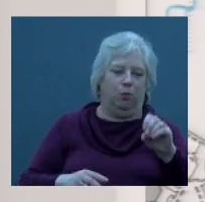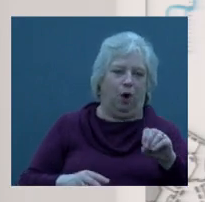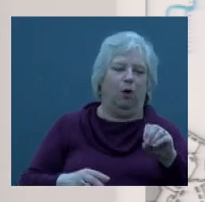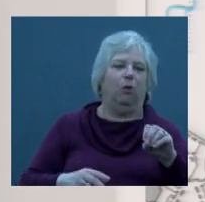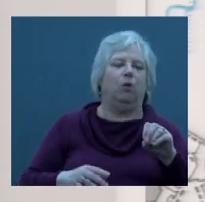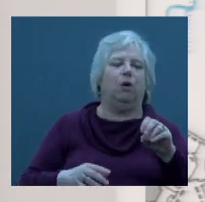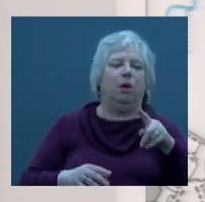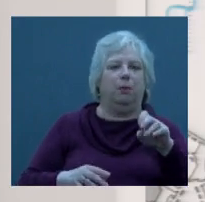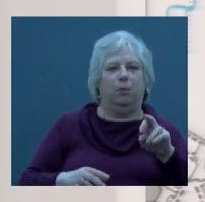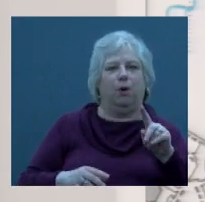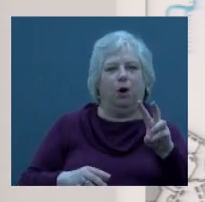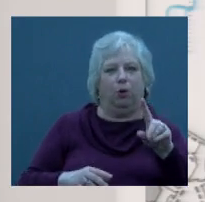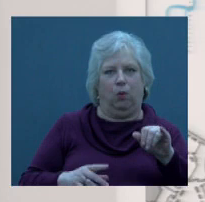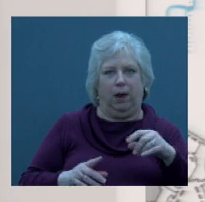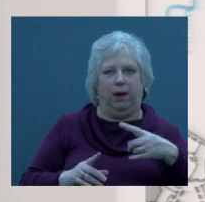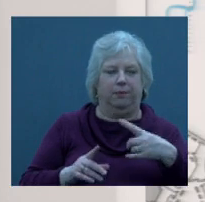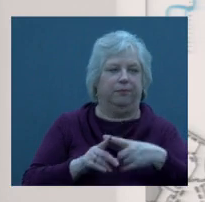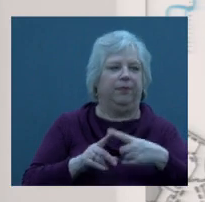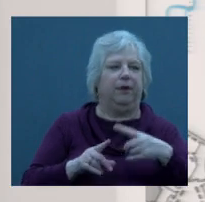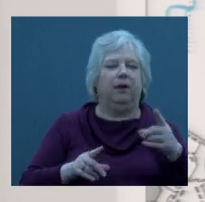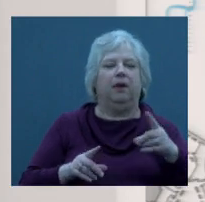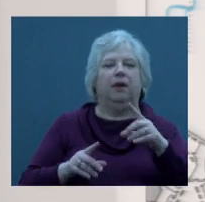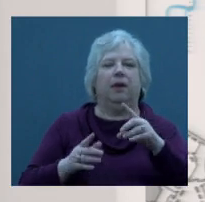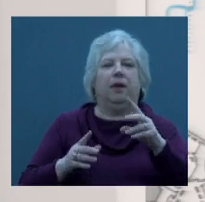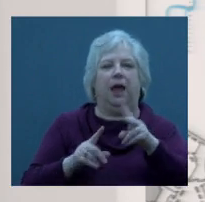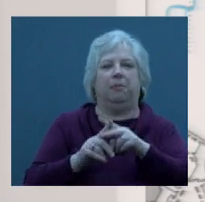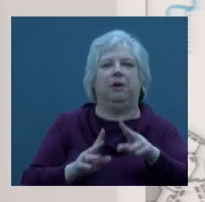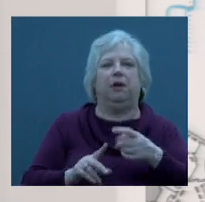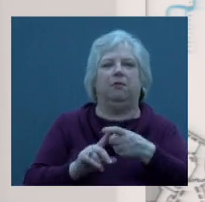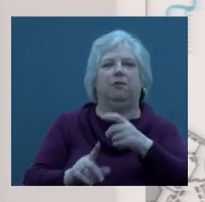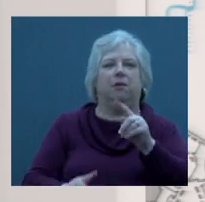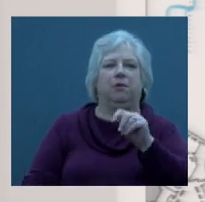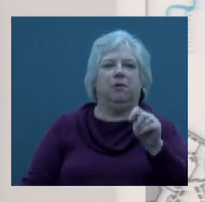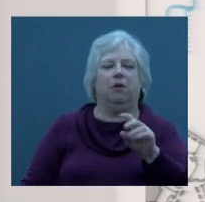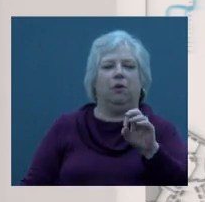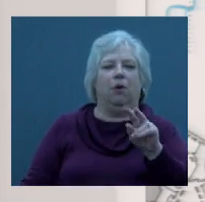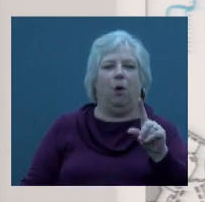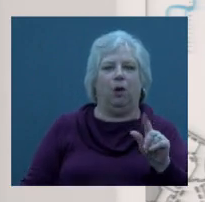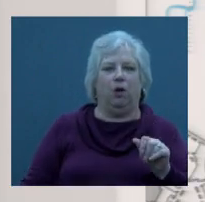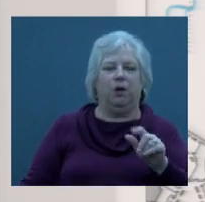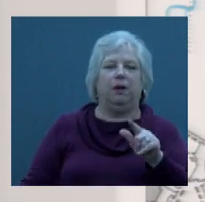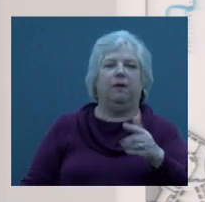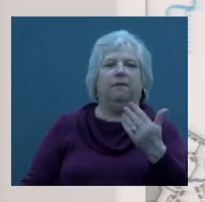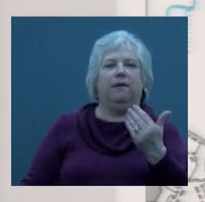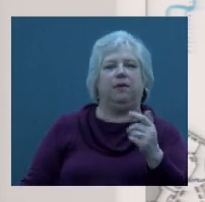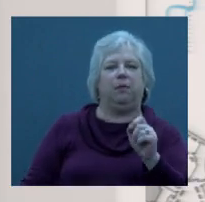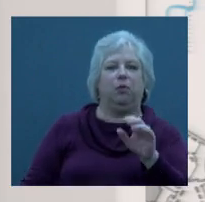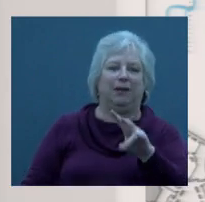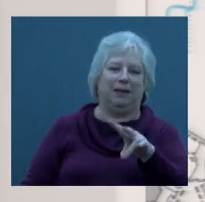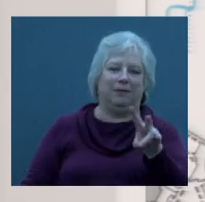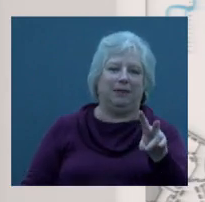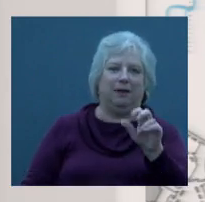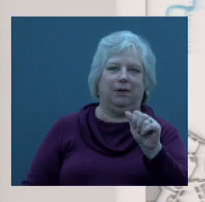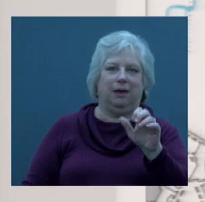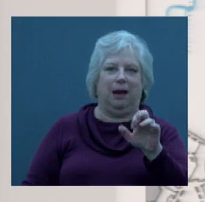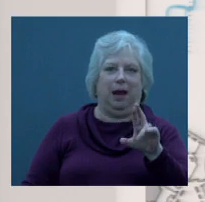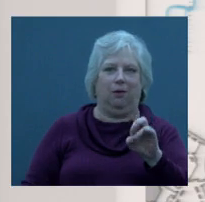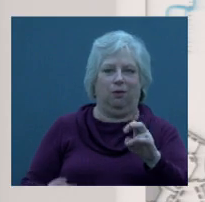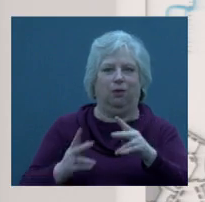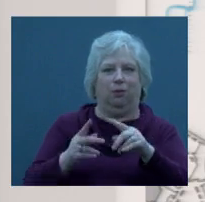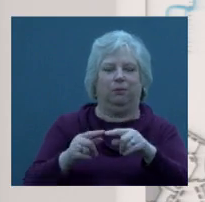Trip Corporation out of Tulsa, Oklahoma. And this is a 15.77 acre